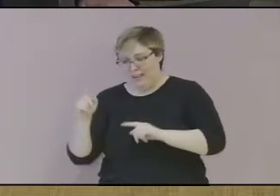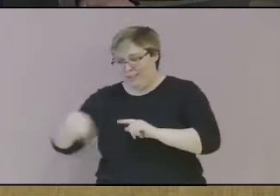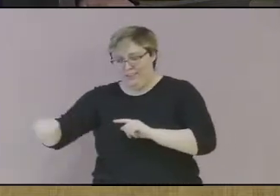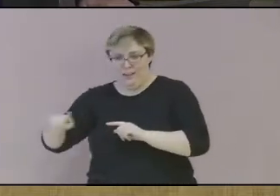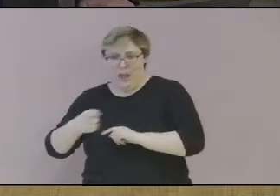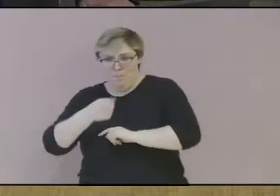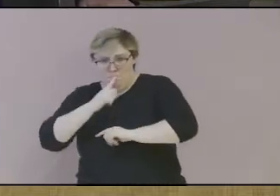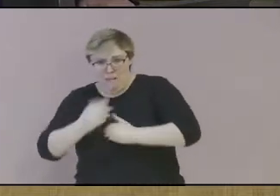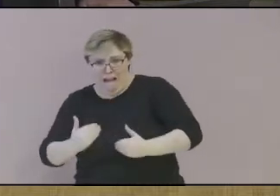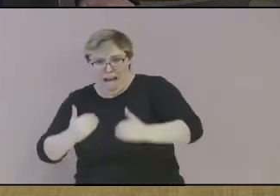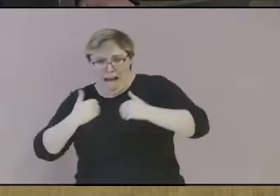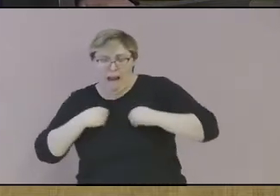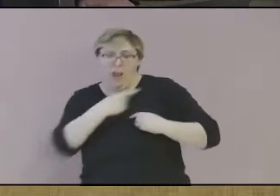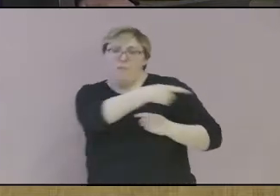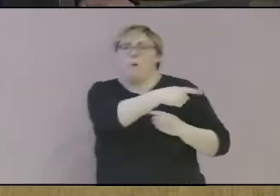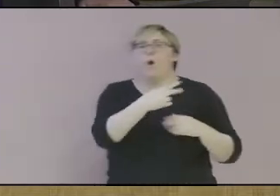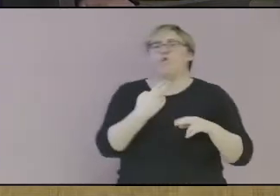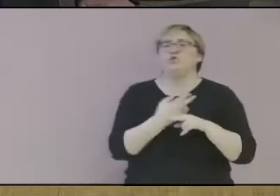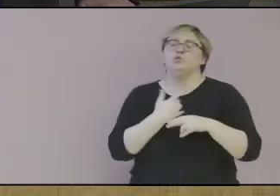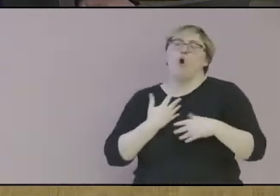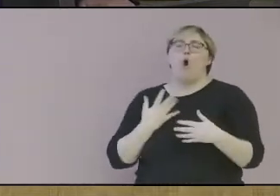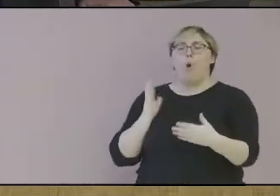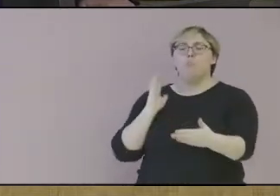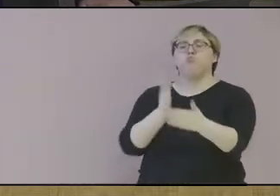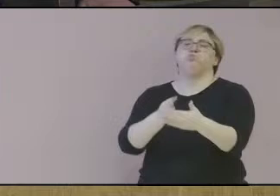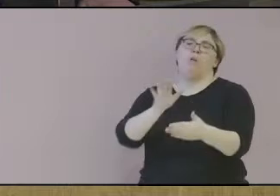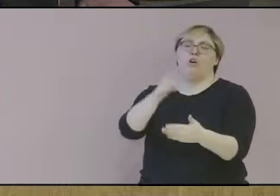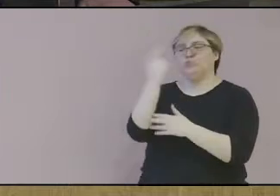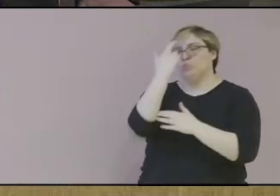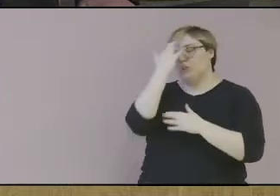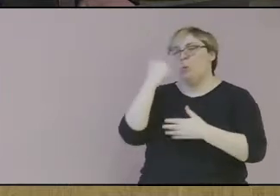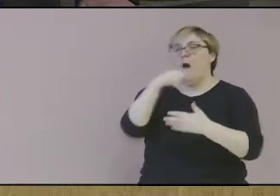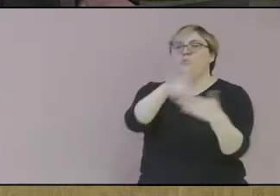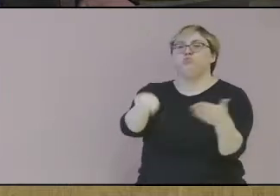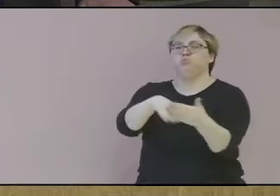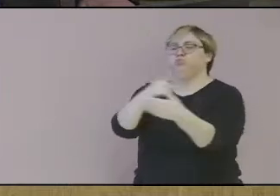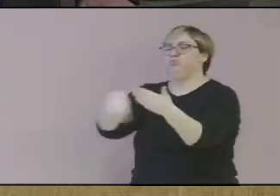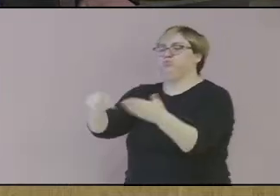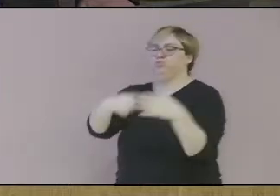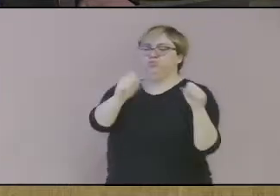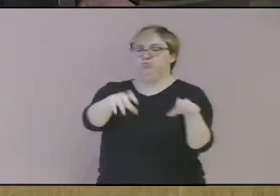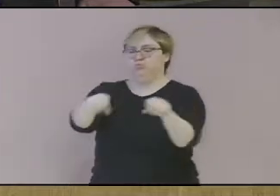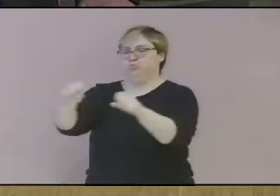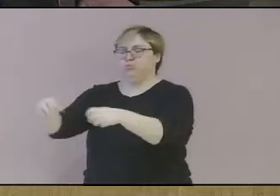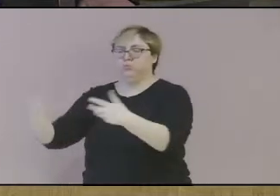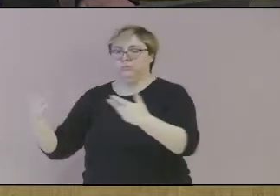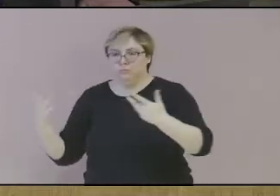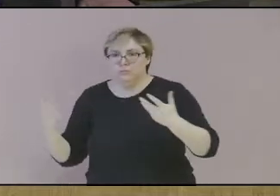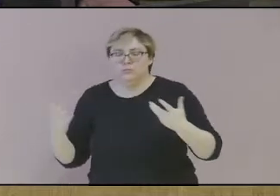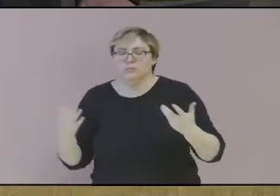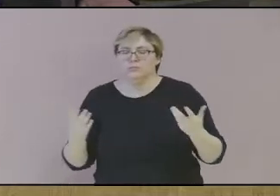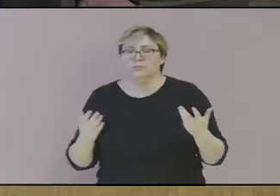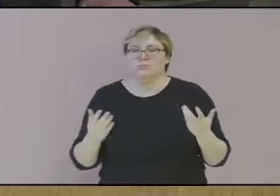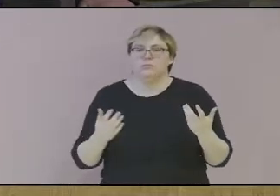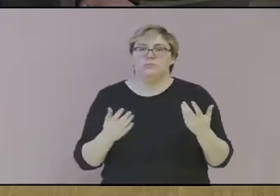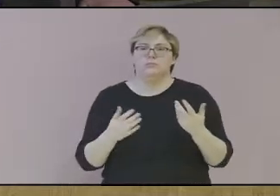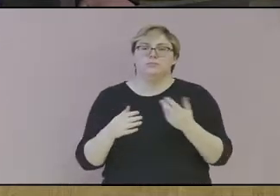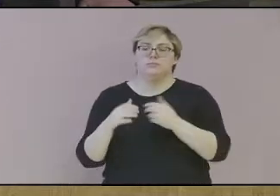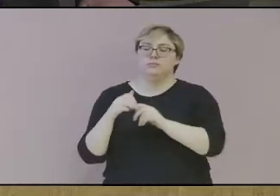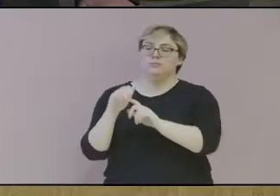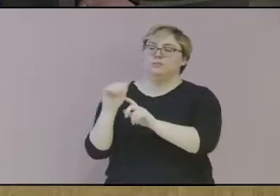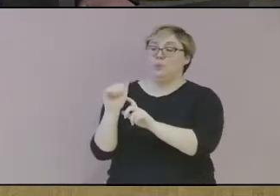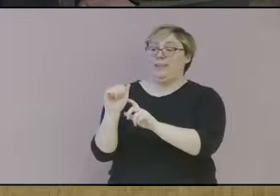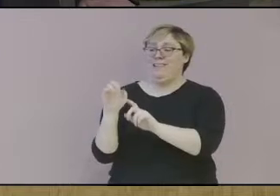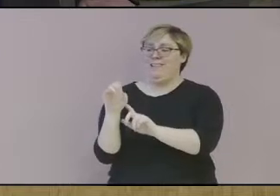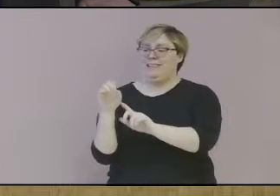under the sun. We have never, the ADA has never successfully resulted